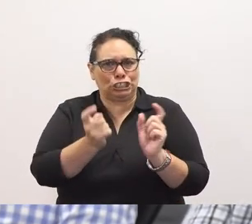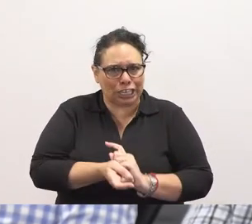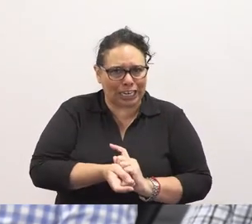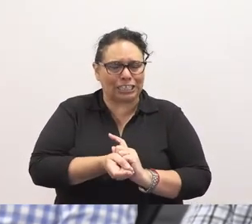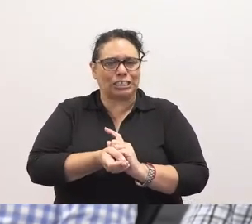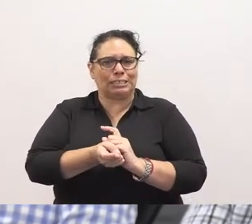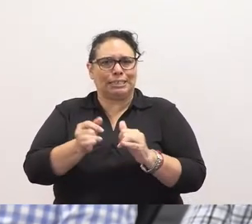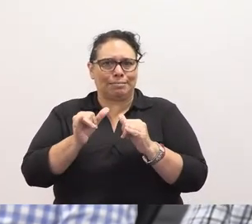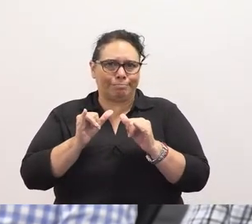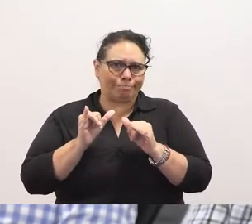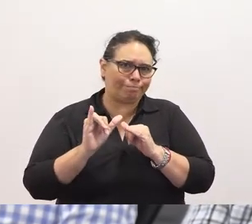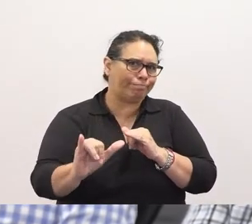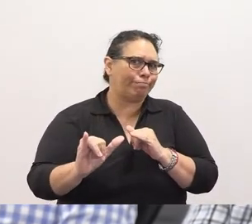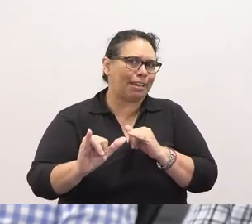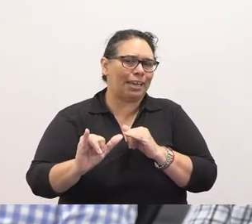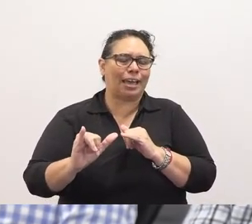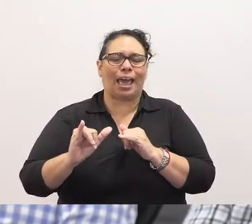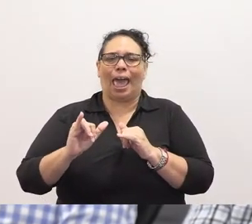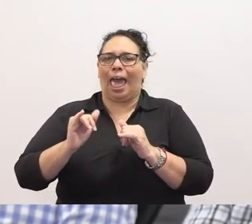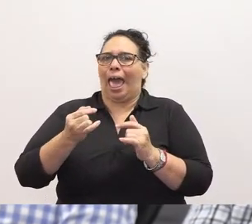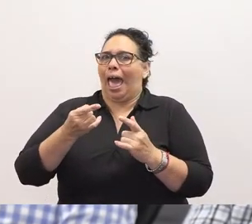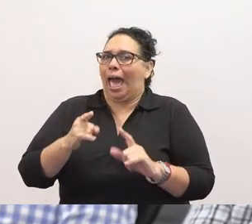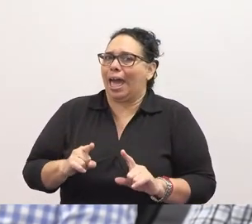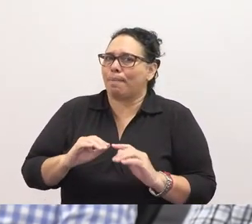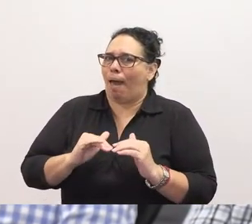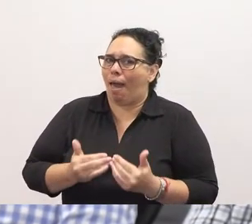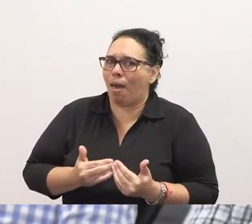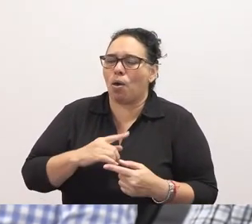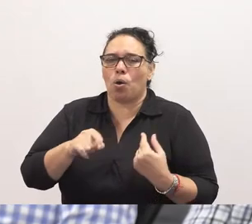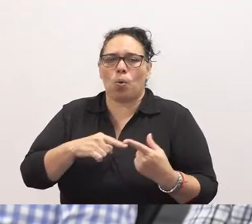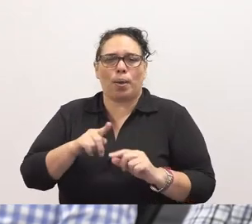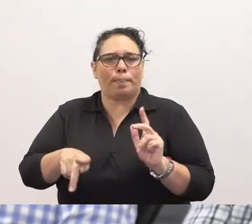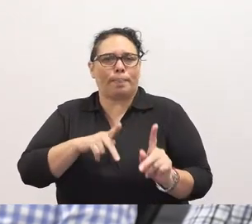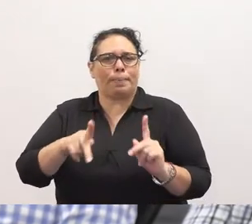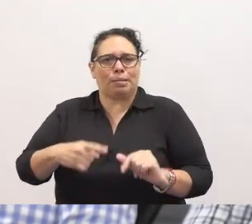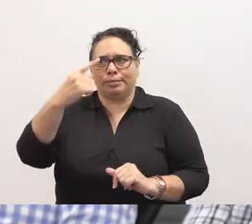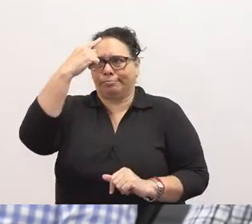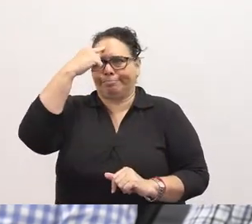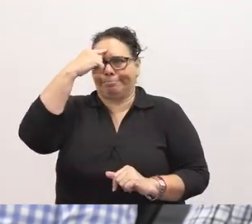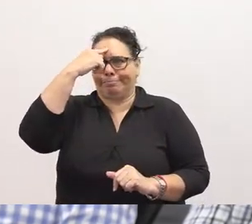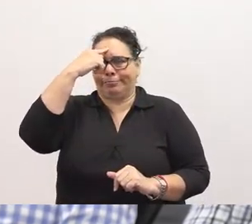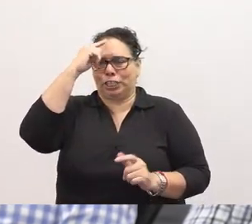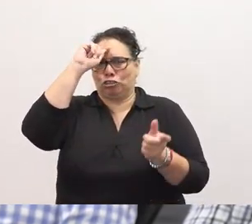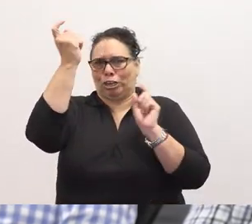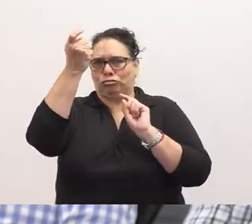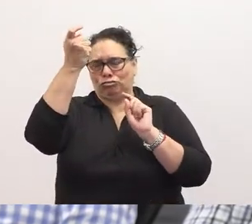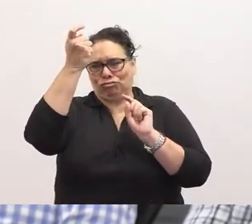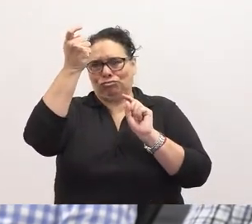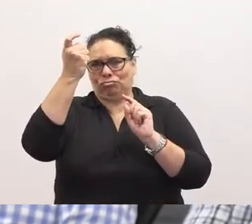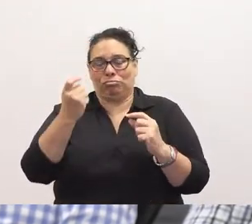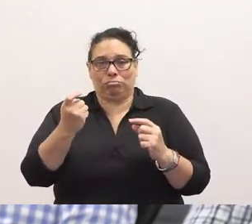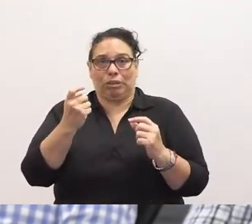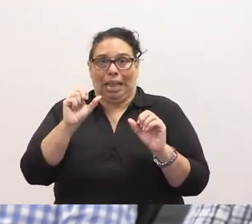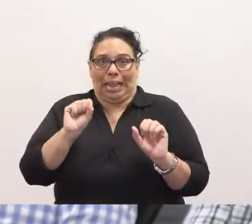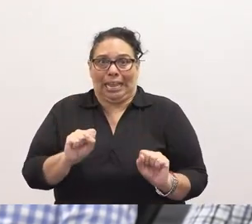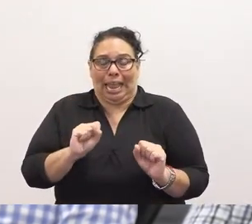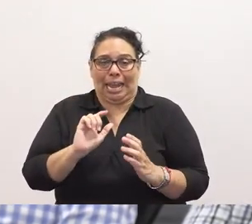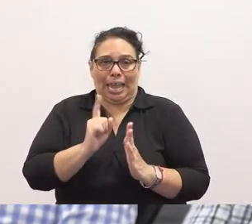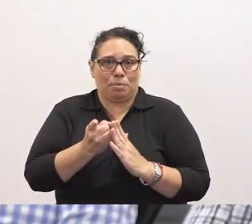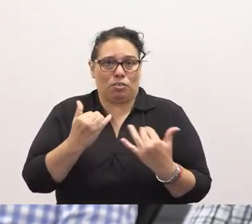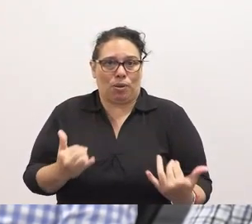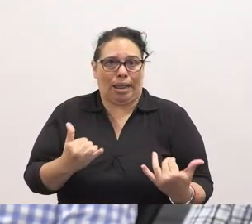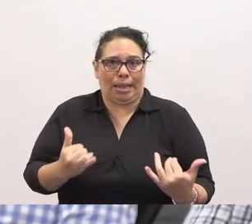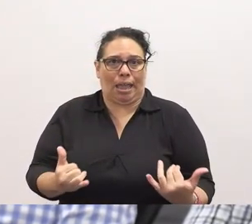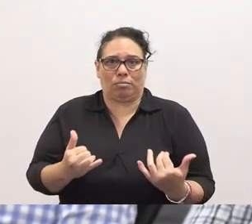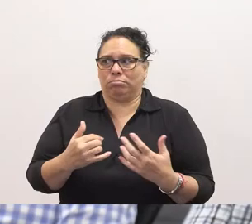changes happen when folks change their mindset. And that can happen right now. It can happen tonight. It can happen in this moment.